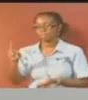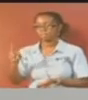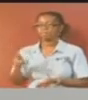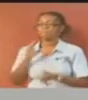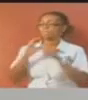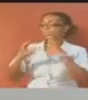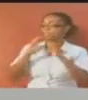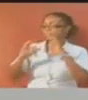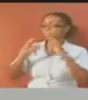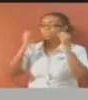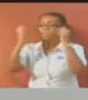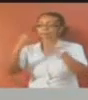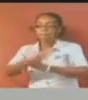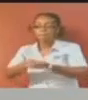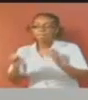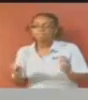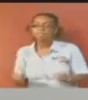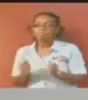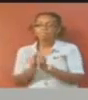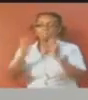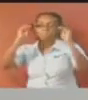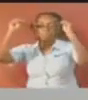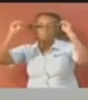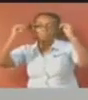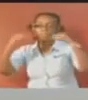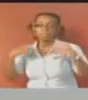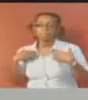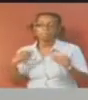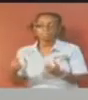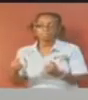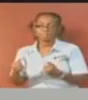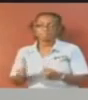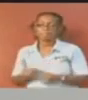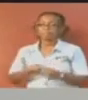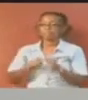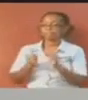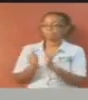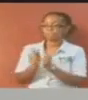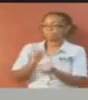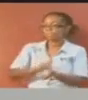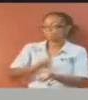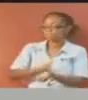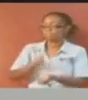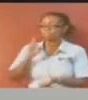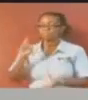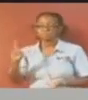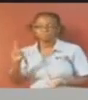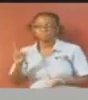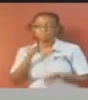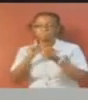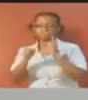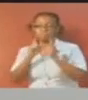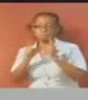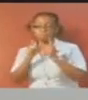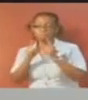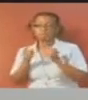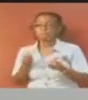for this morning's program. We begin with Dr. Richards, who will present the clinical update, the update